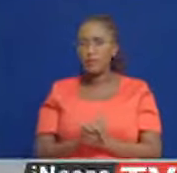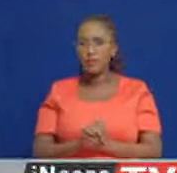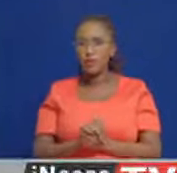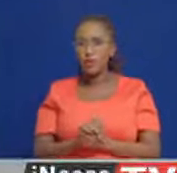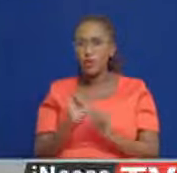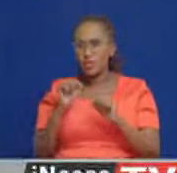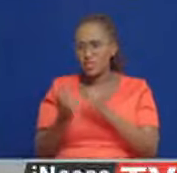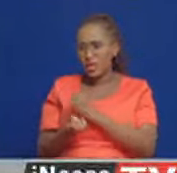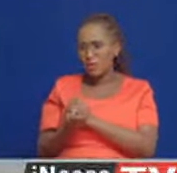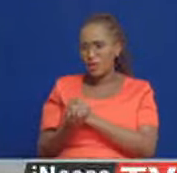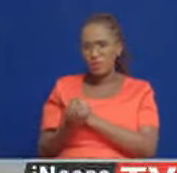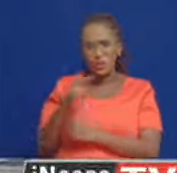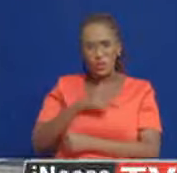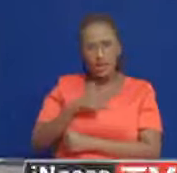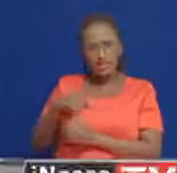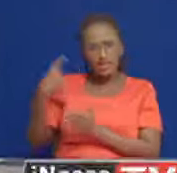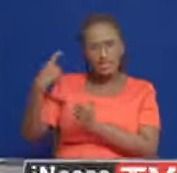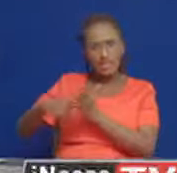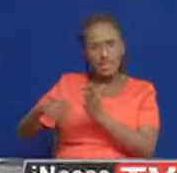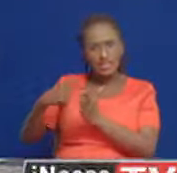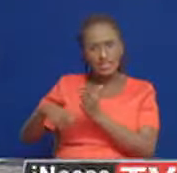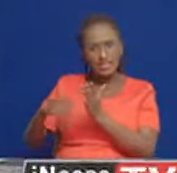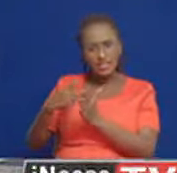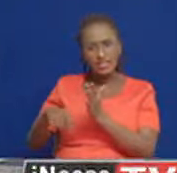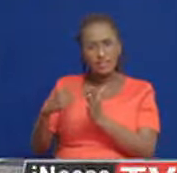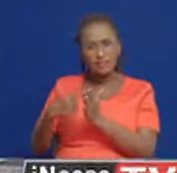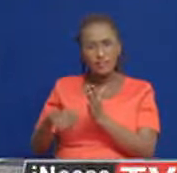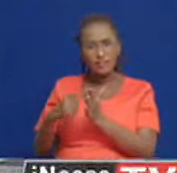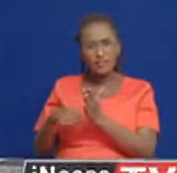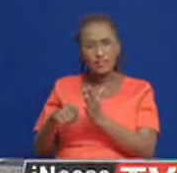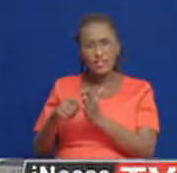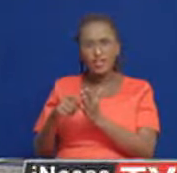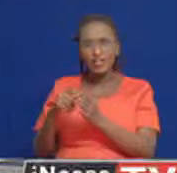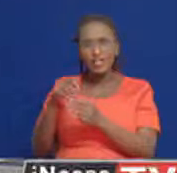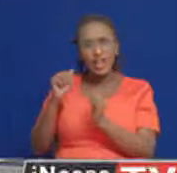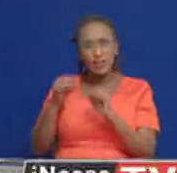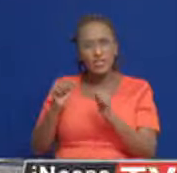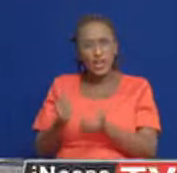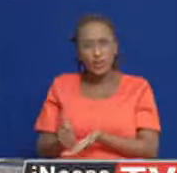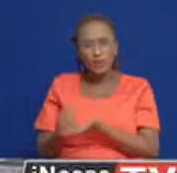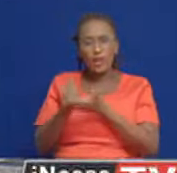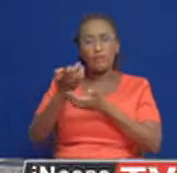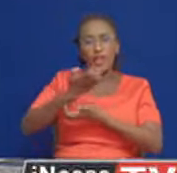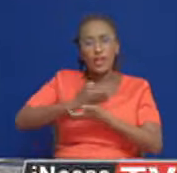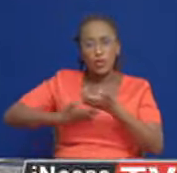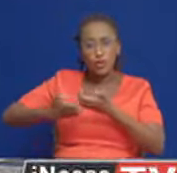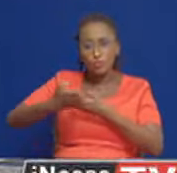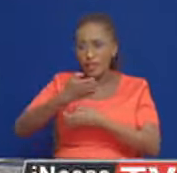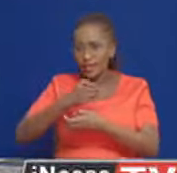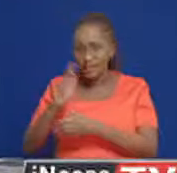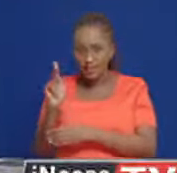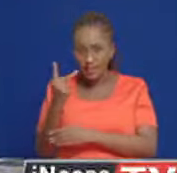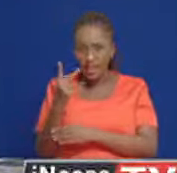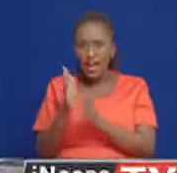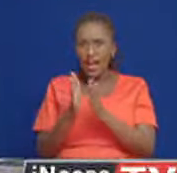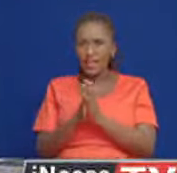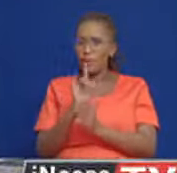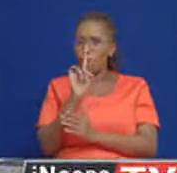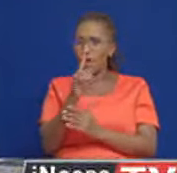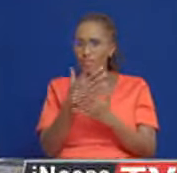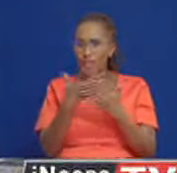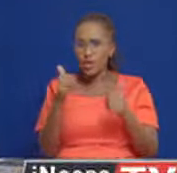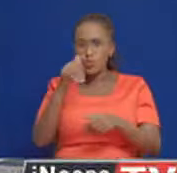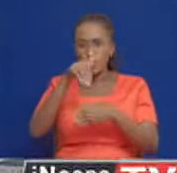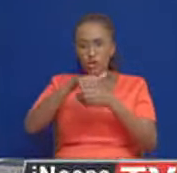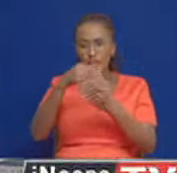explain this to us. I mean, taxes is the way we run you know, our economy. And what is the one thing in the finance